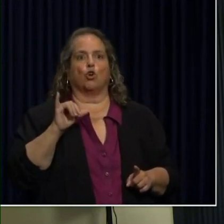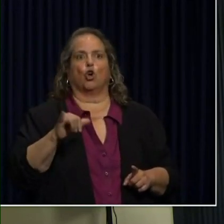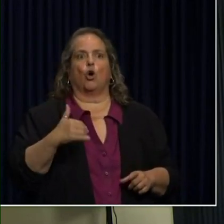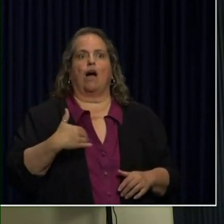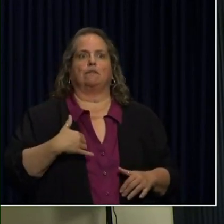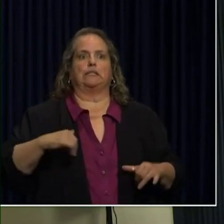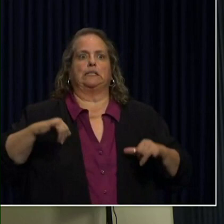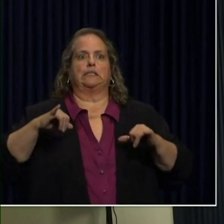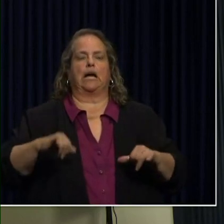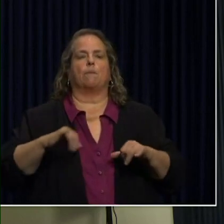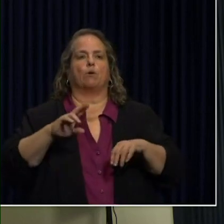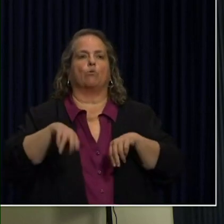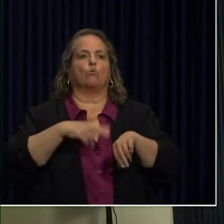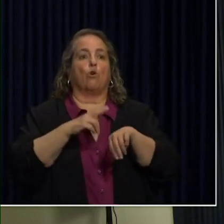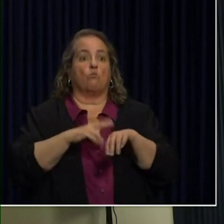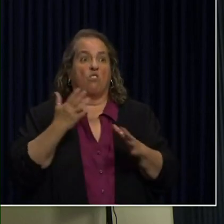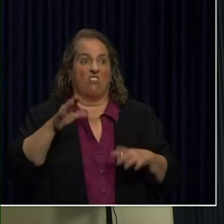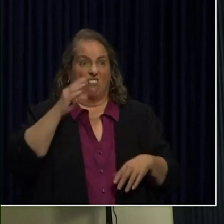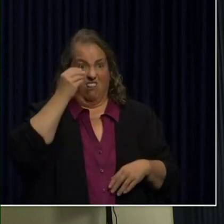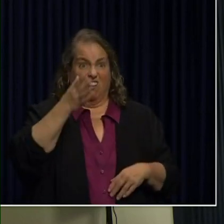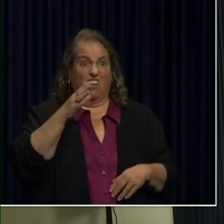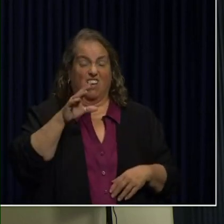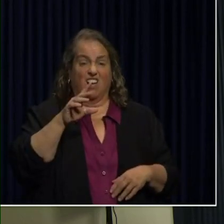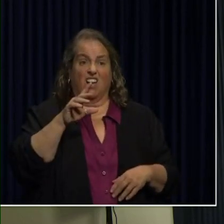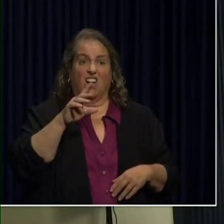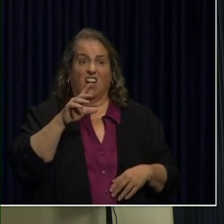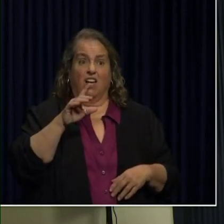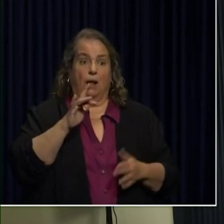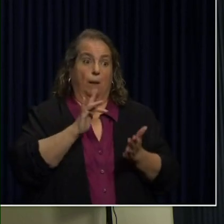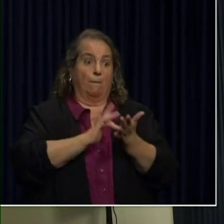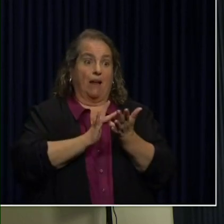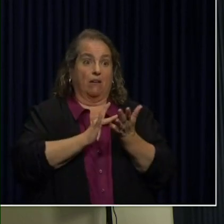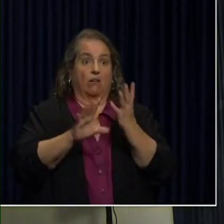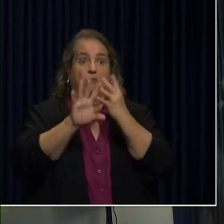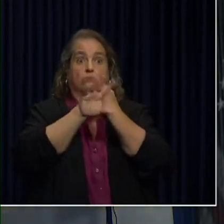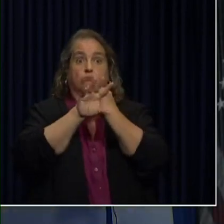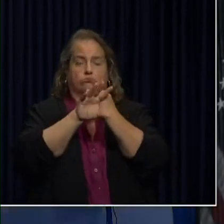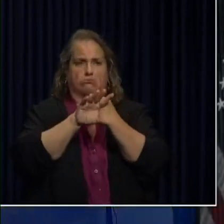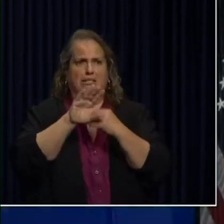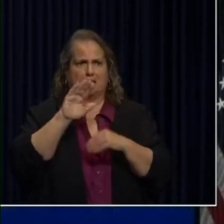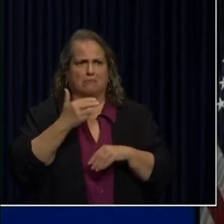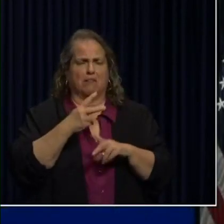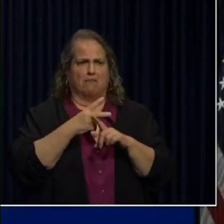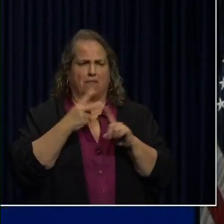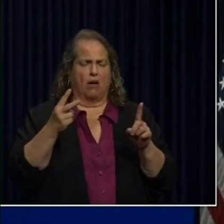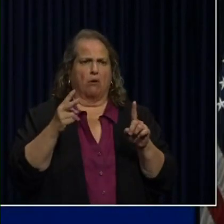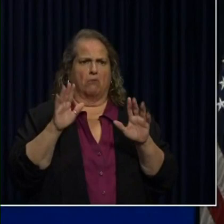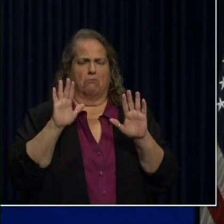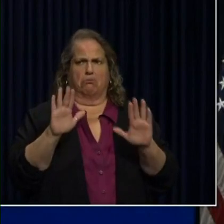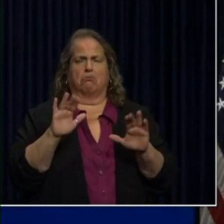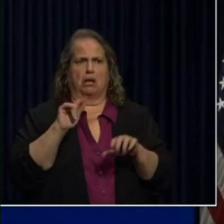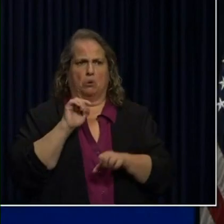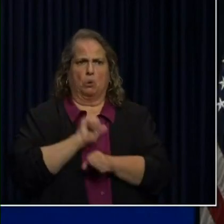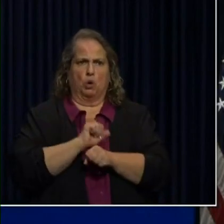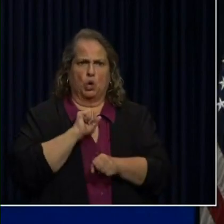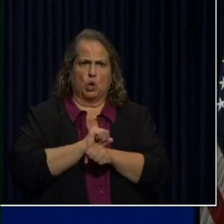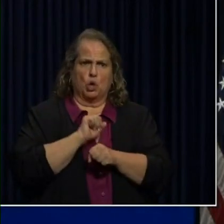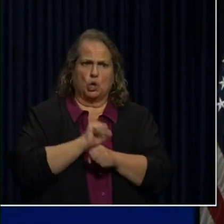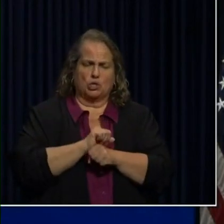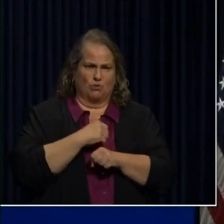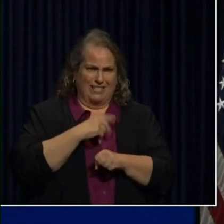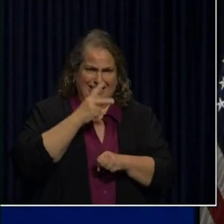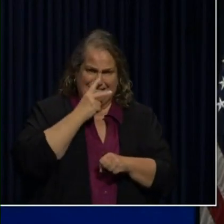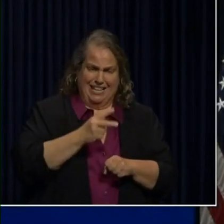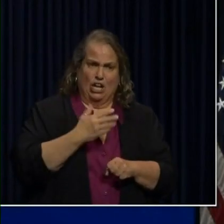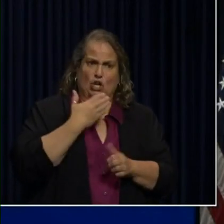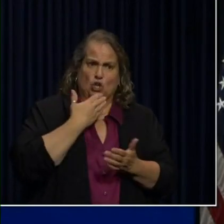telehealth. We have seen I don't want to call it an explosion, that doesn't sound positive, but we have seen some